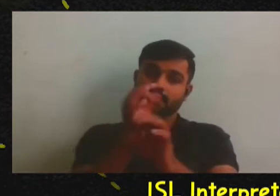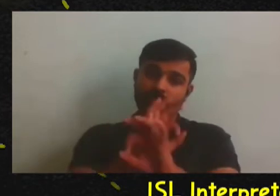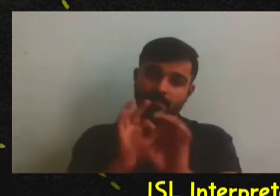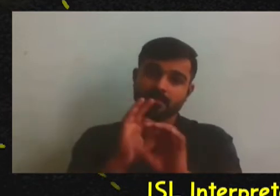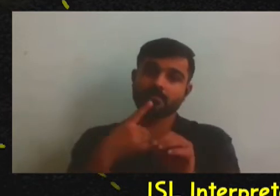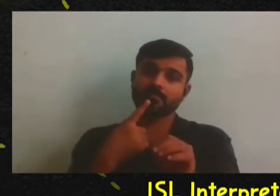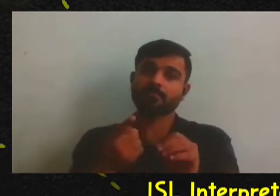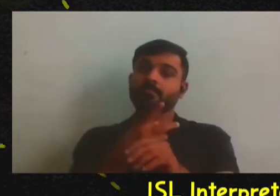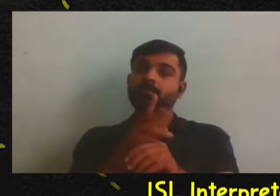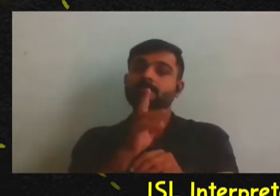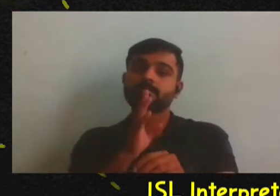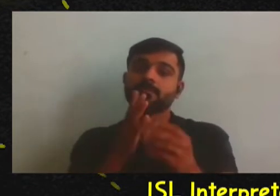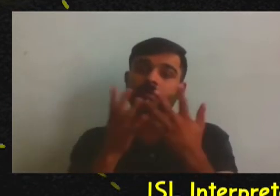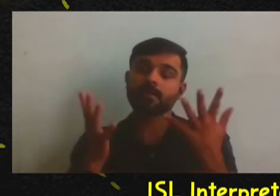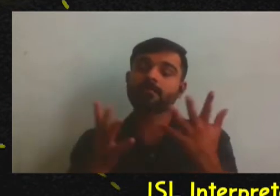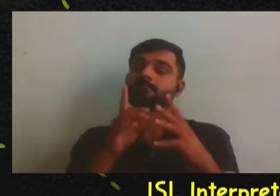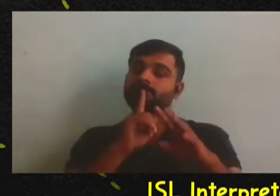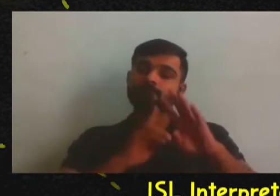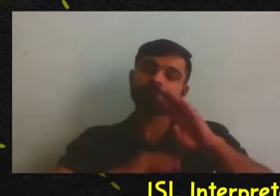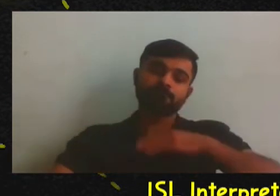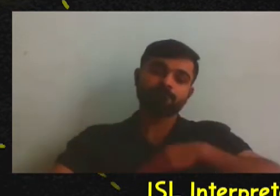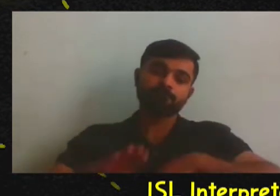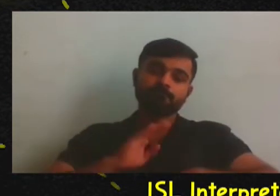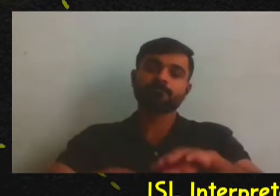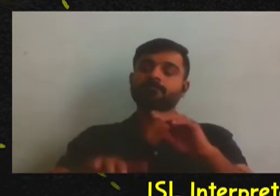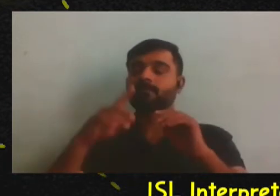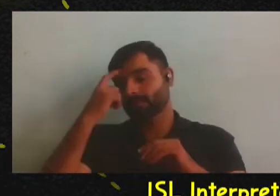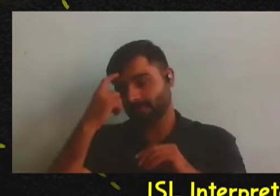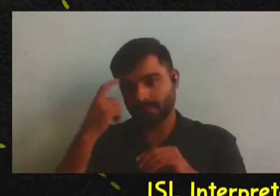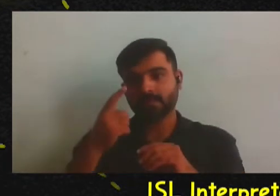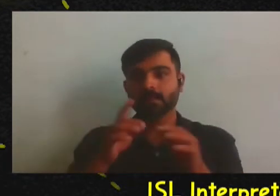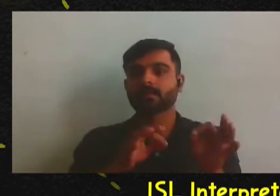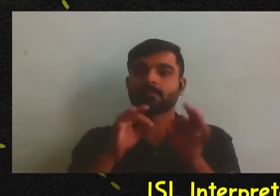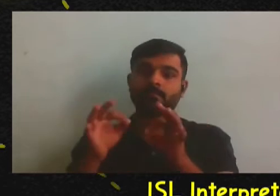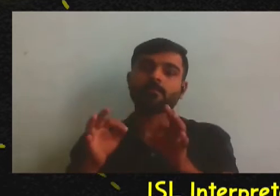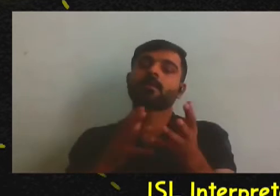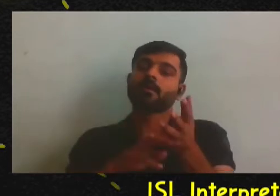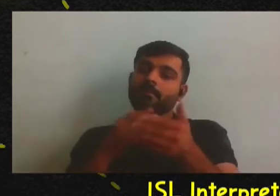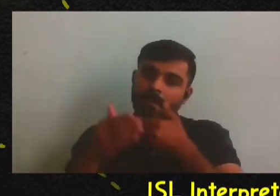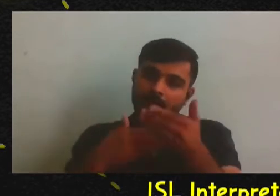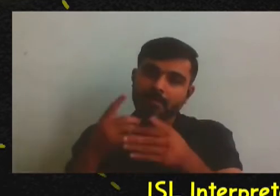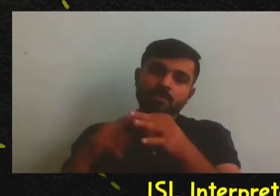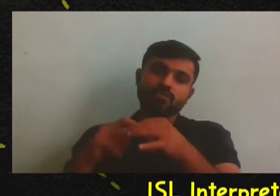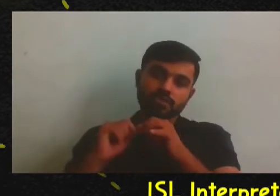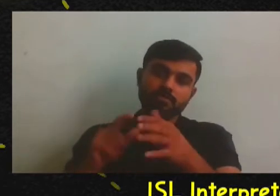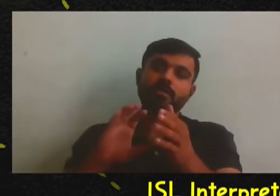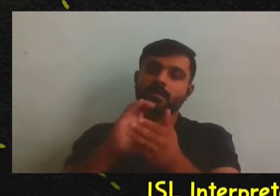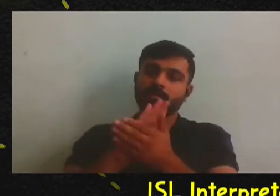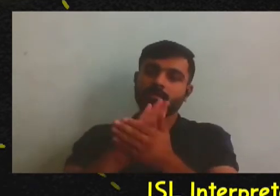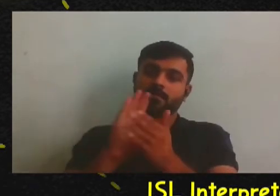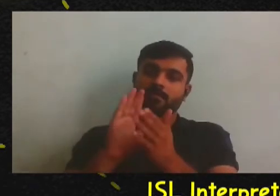kahin baatein and line. So I think to the extent we can mitigate through the Sawal Jawab channel itself, we